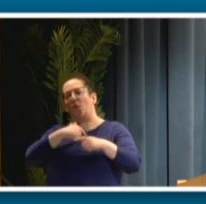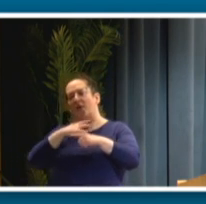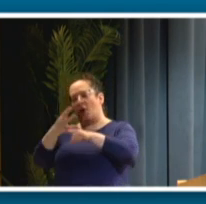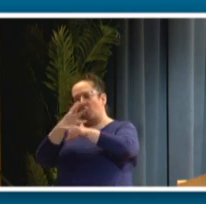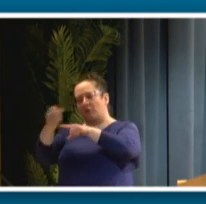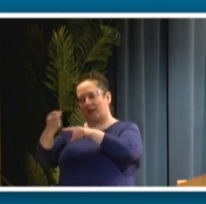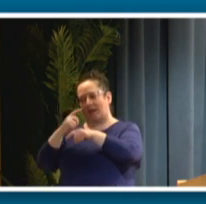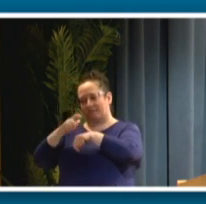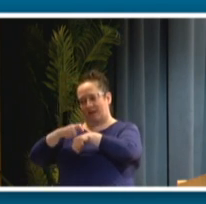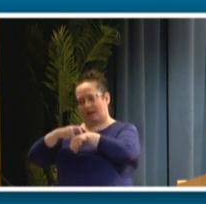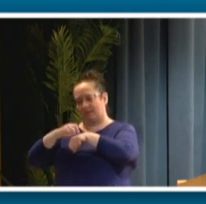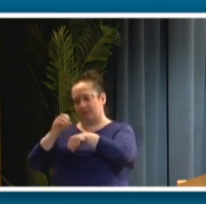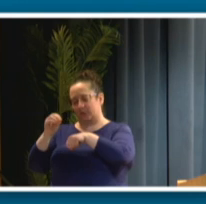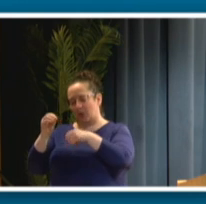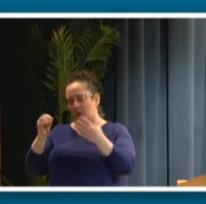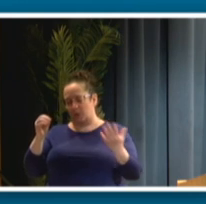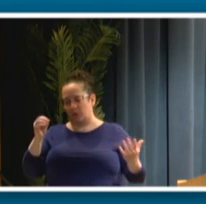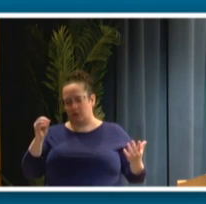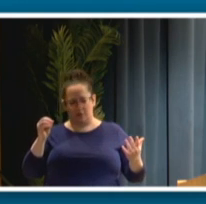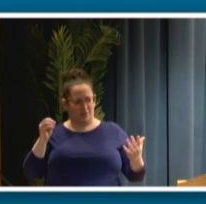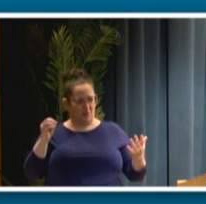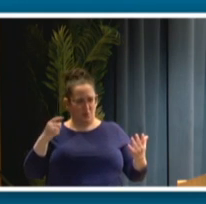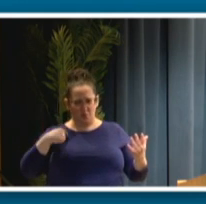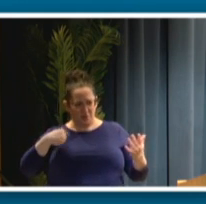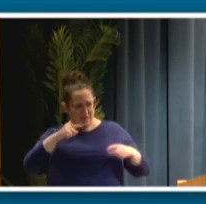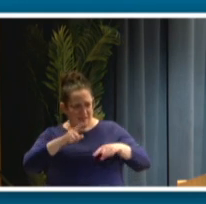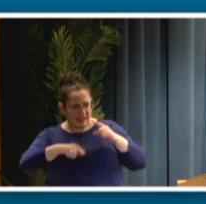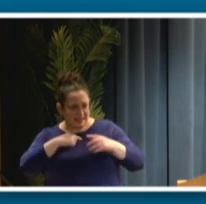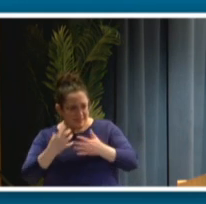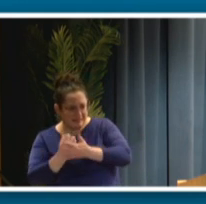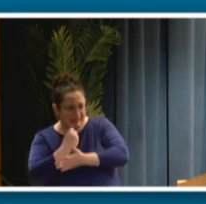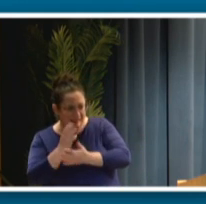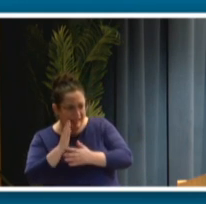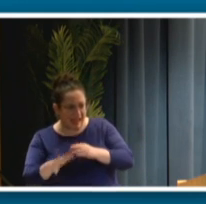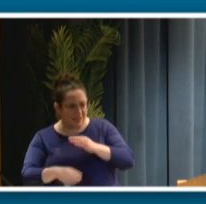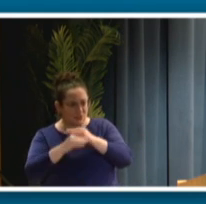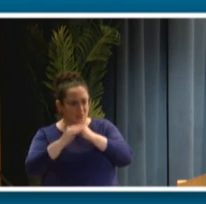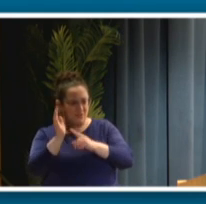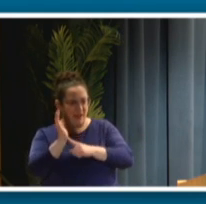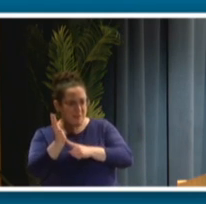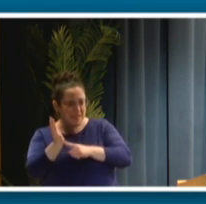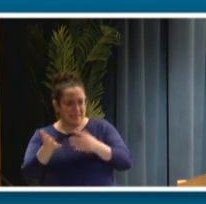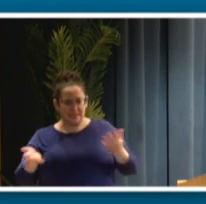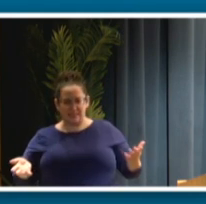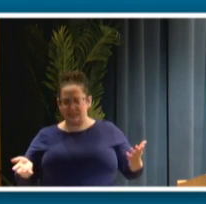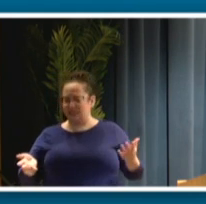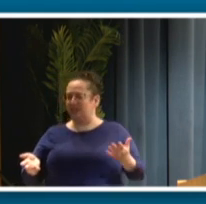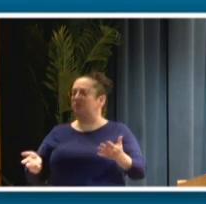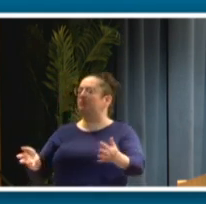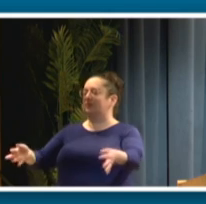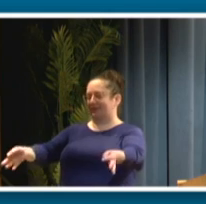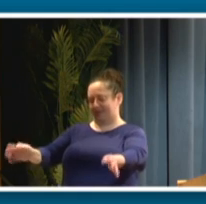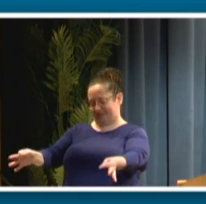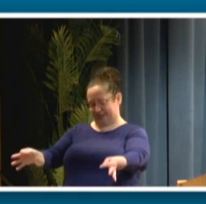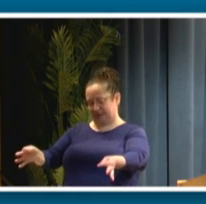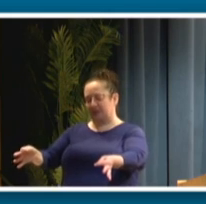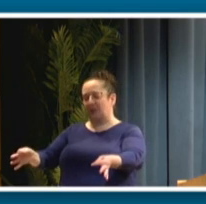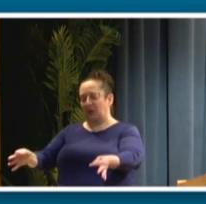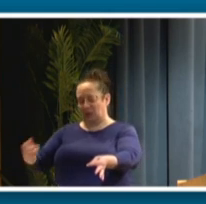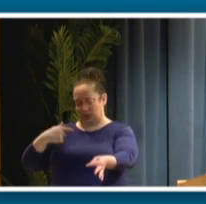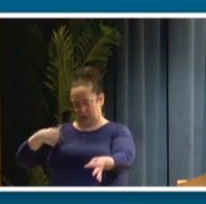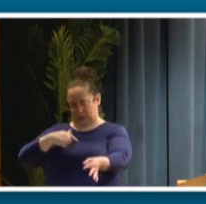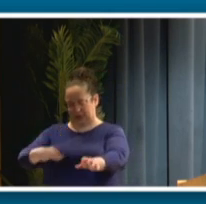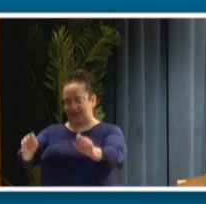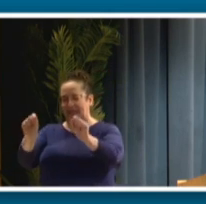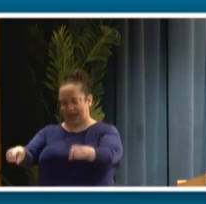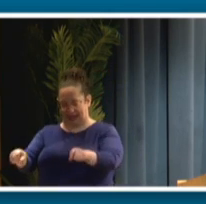lining up. So I just we can't take an extra 5 minutes. We can definitely take an extra 5 minutes. You had that. And this would you got the microphone. This would you